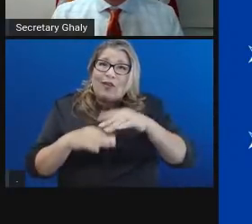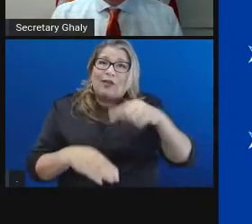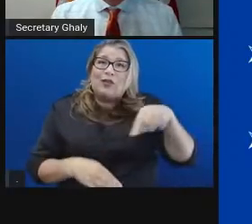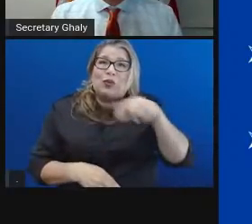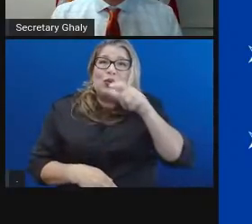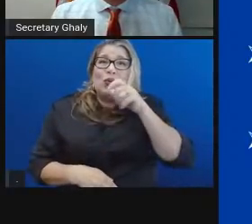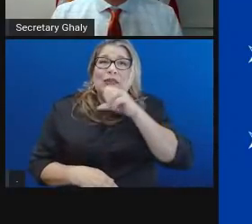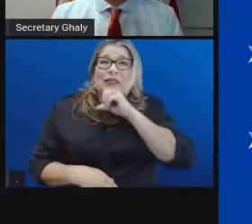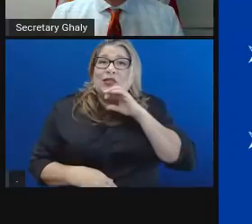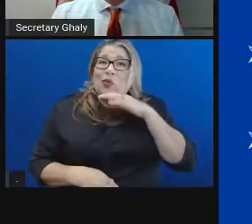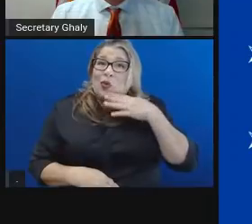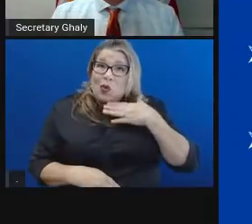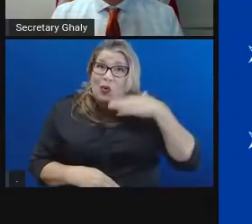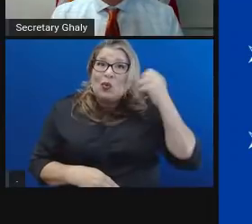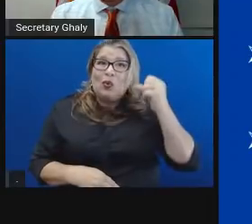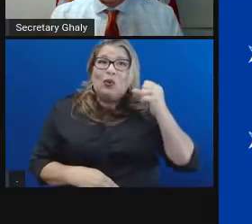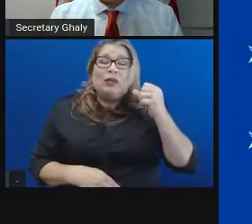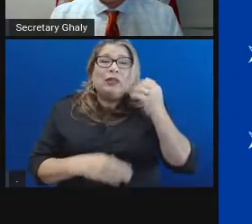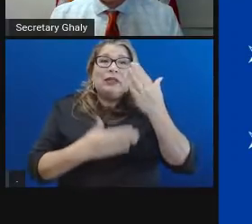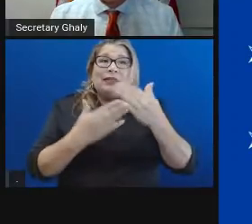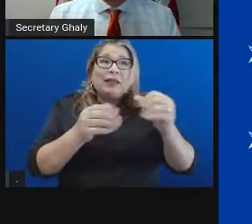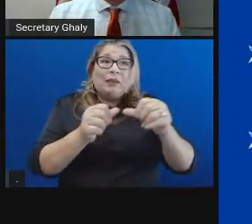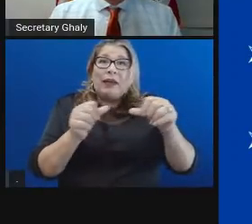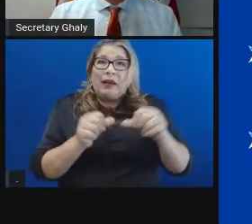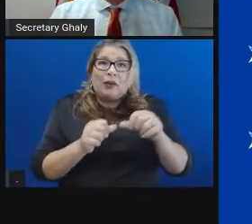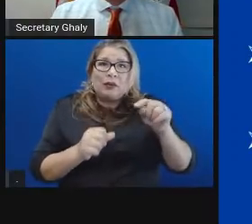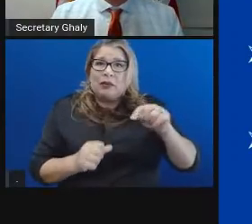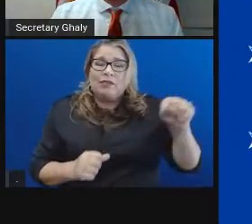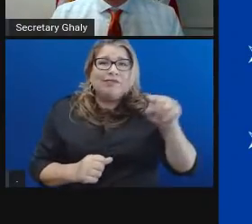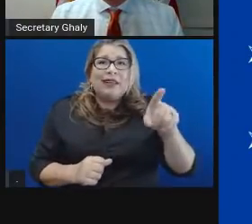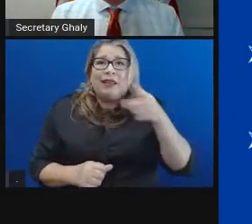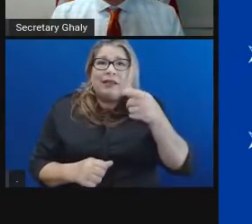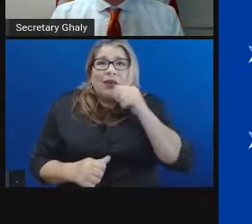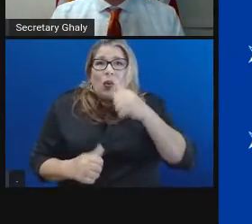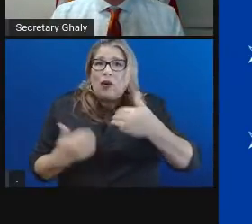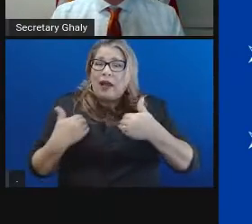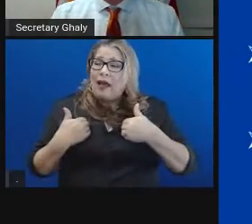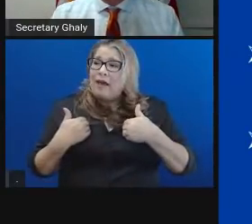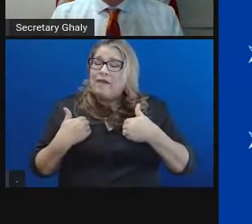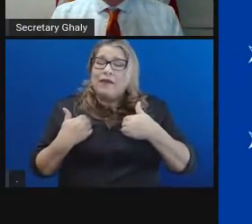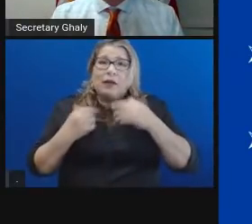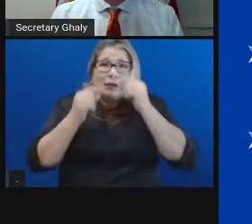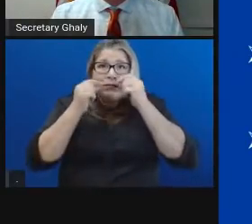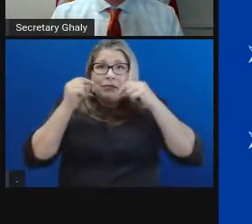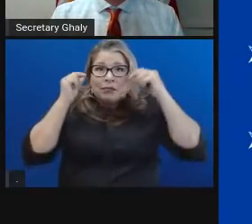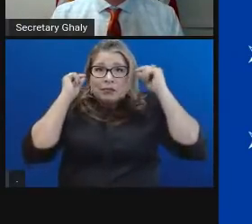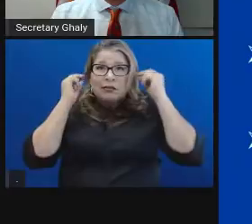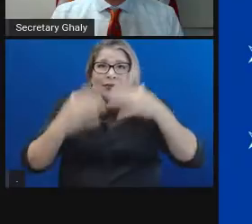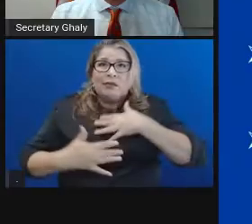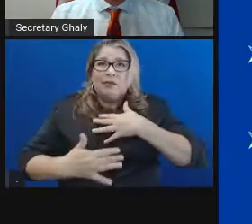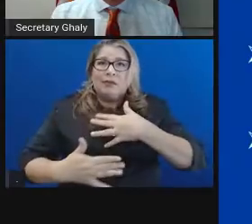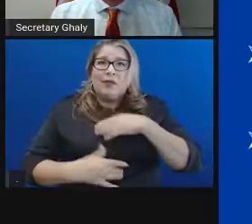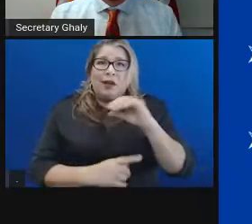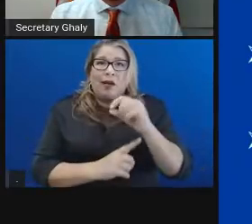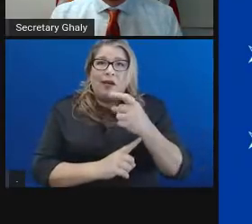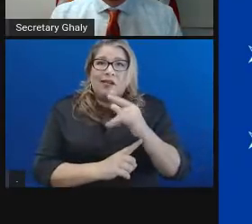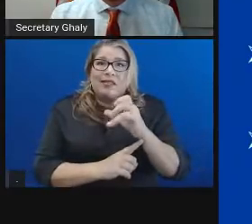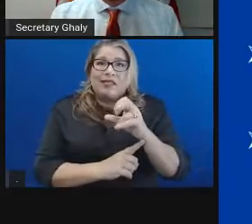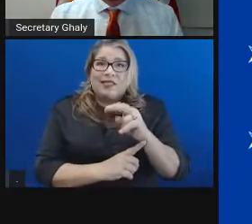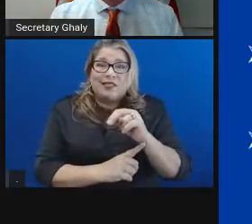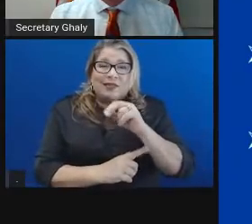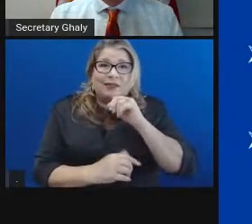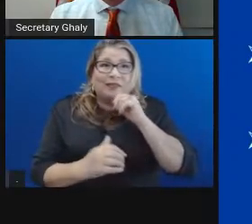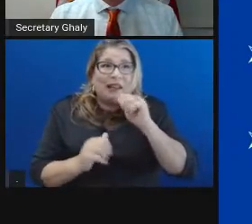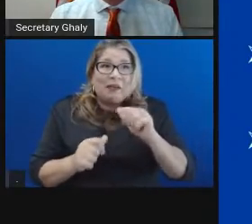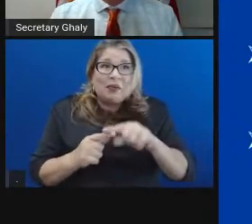the capacity to deliver support like oxygen and some lower intensity, but